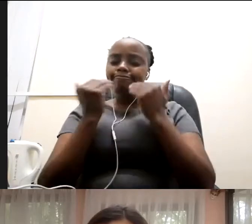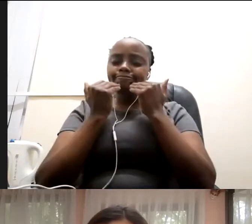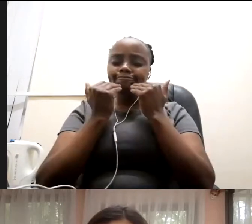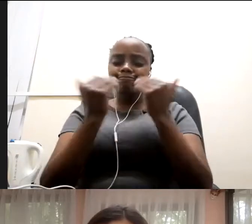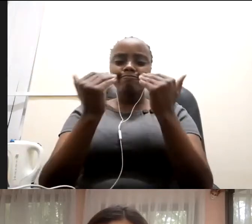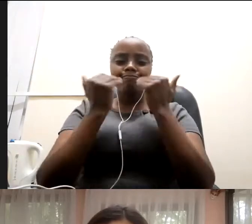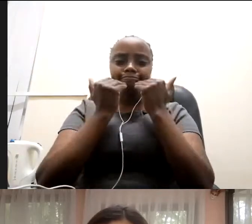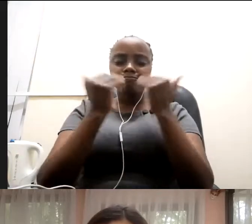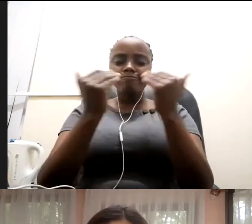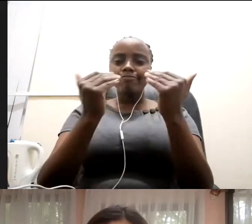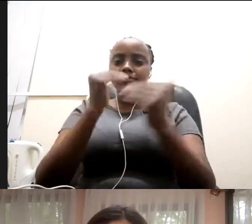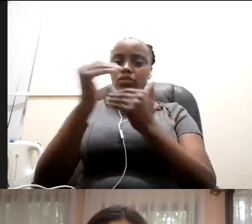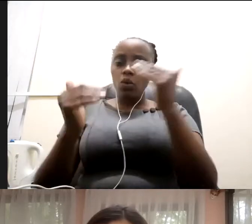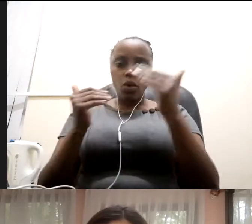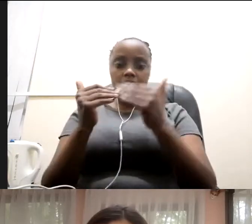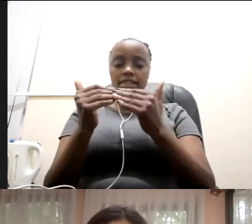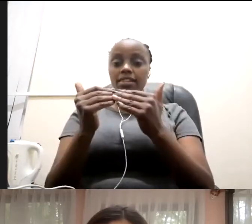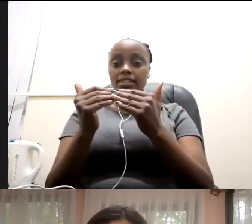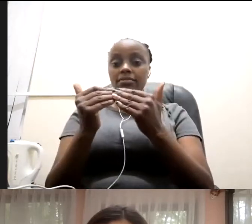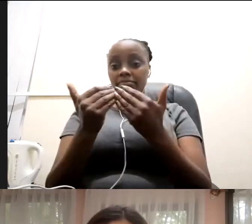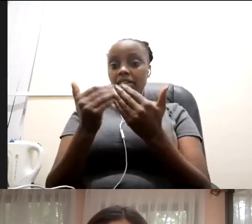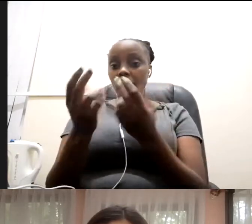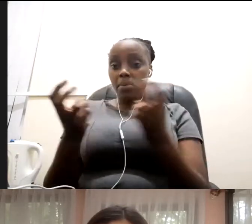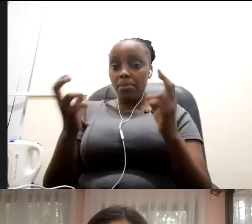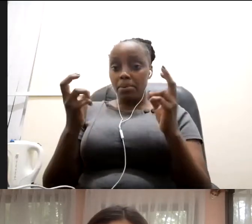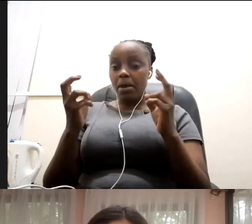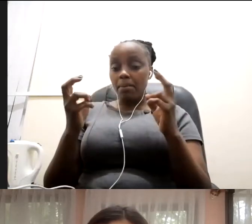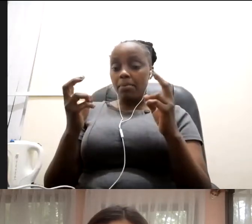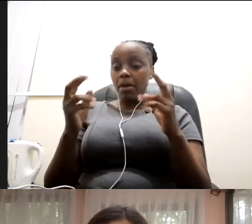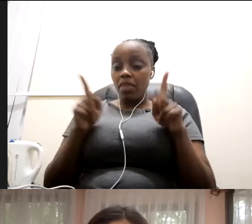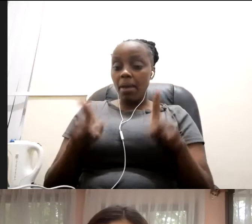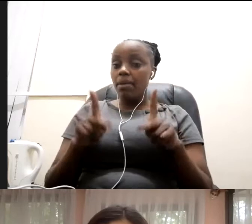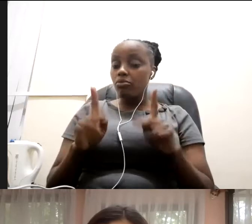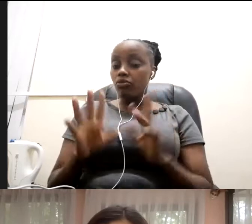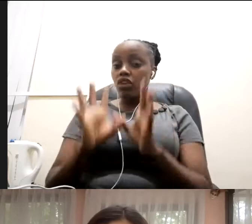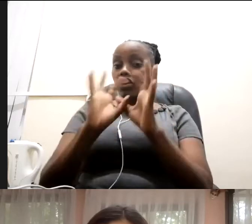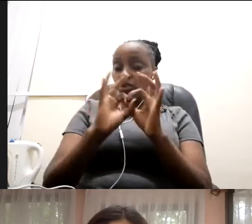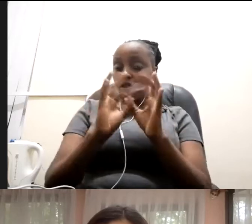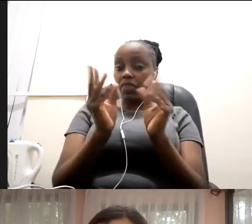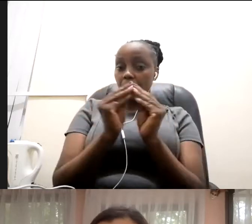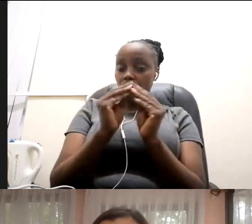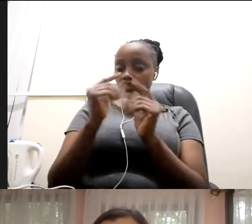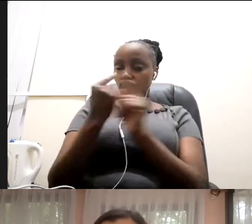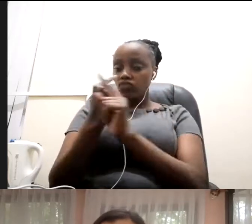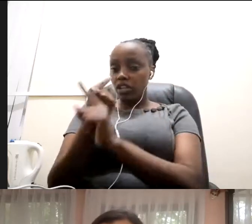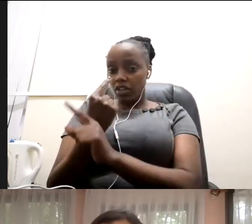to all the panelists that we have today. All are very busy persons, but they